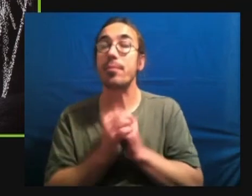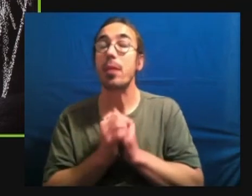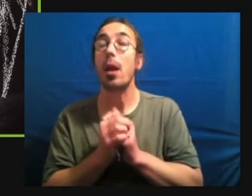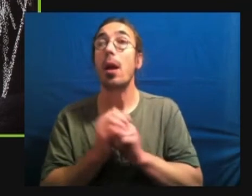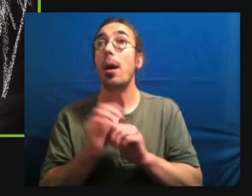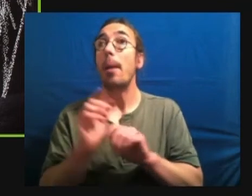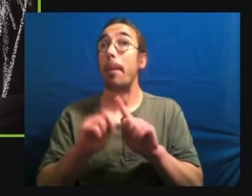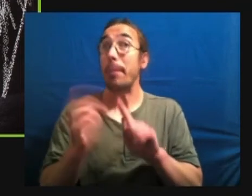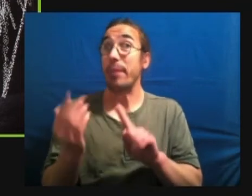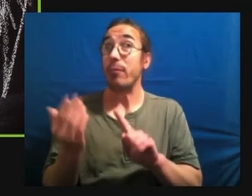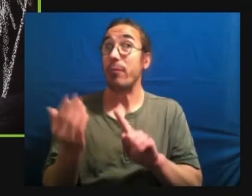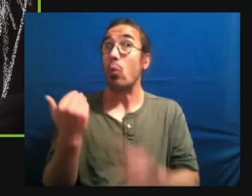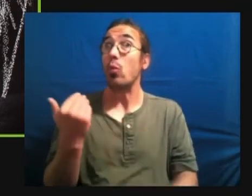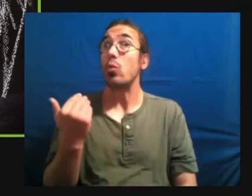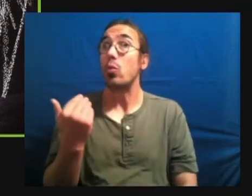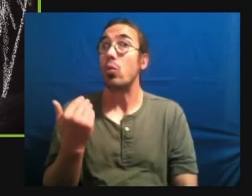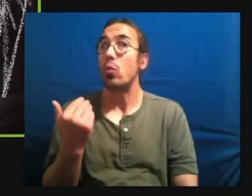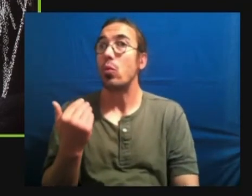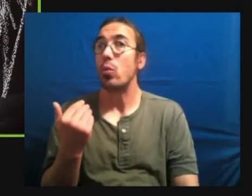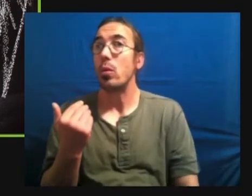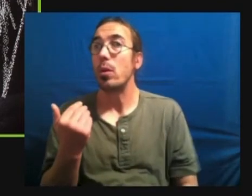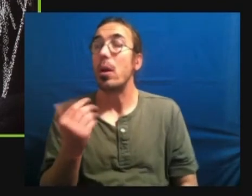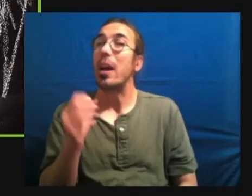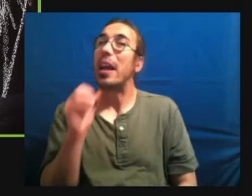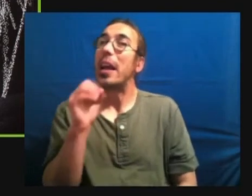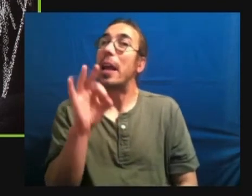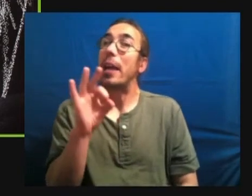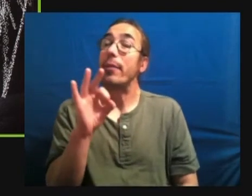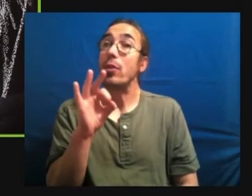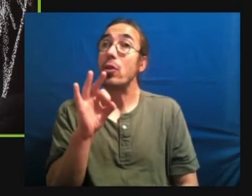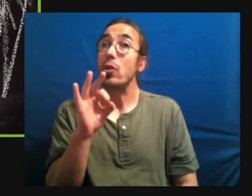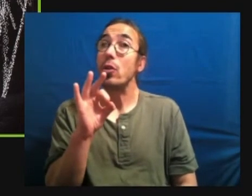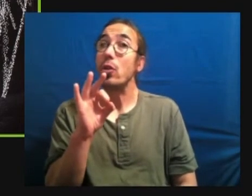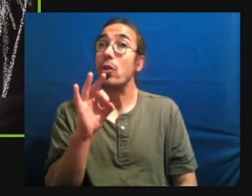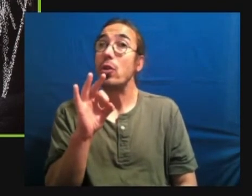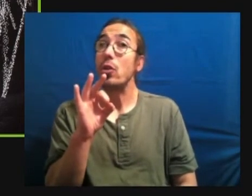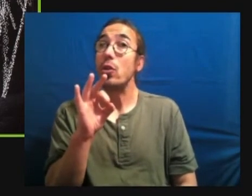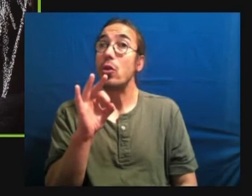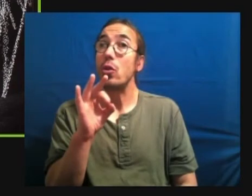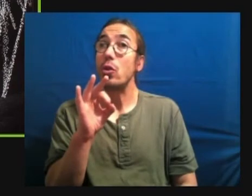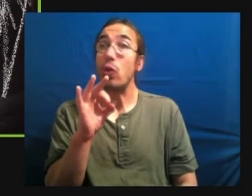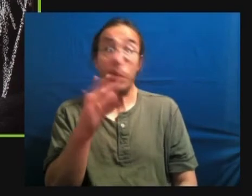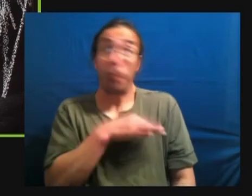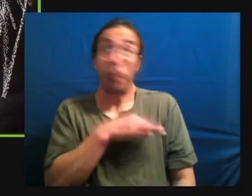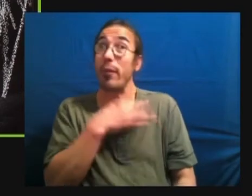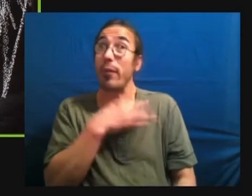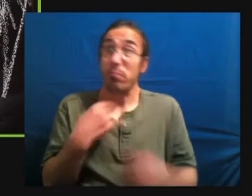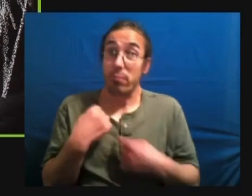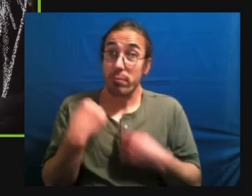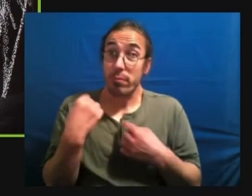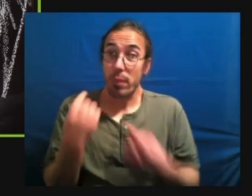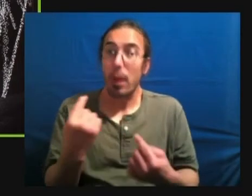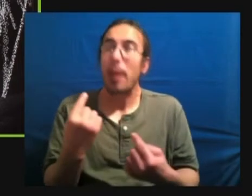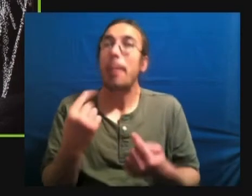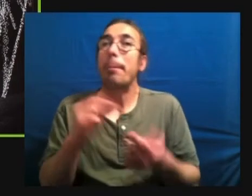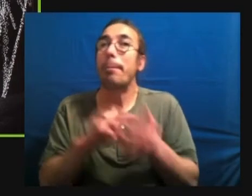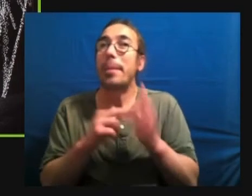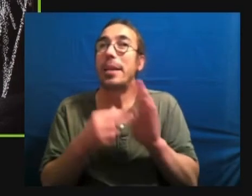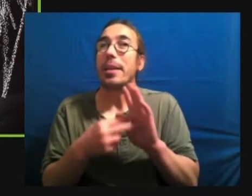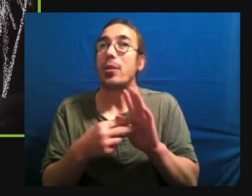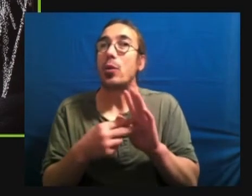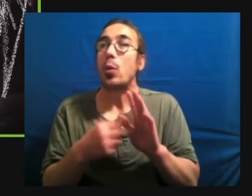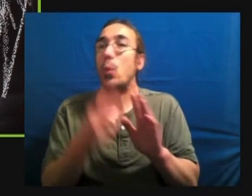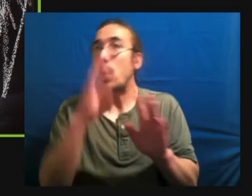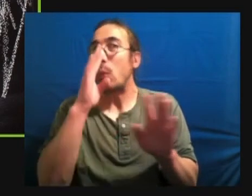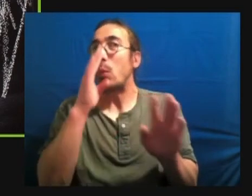been, if you are in a position of privilege, you've been unintentionally allowing